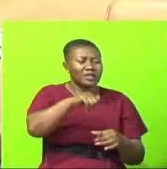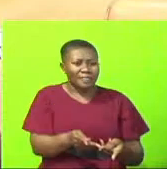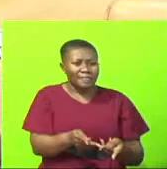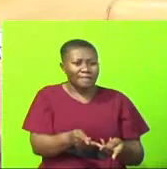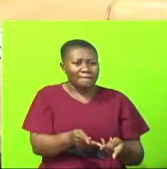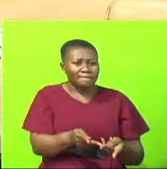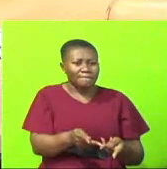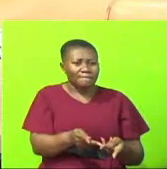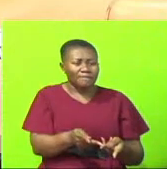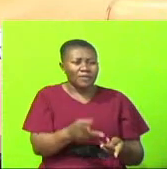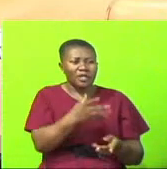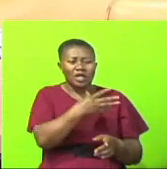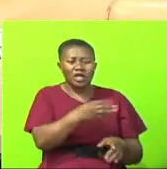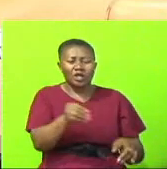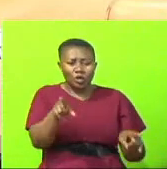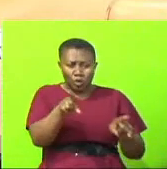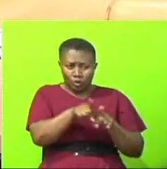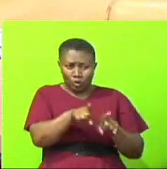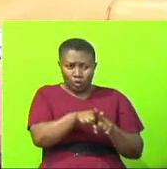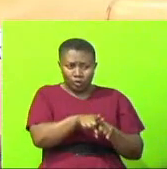haven't also